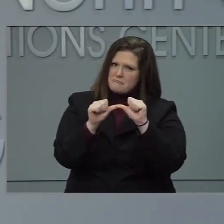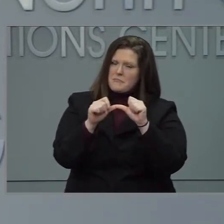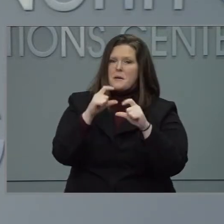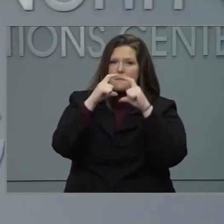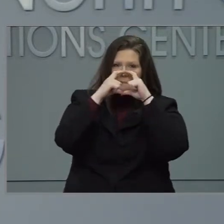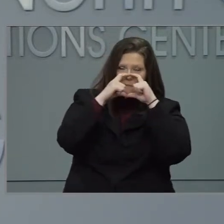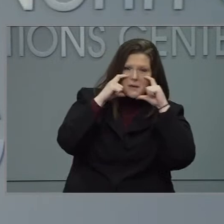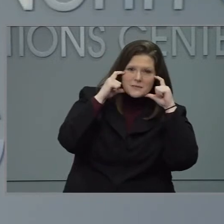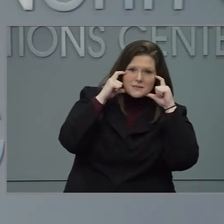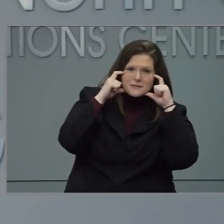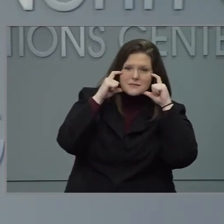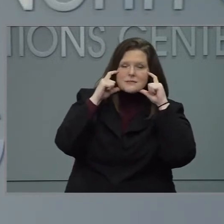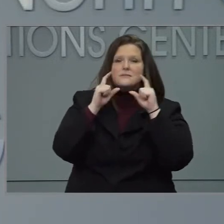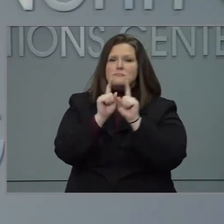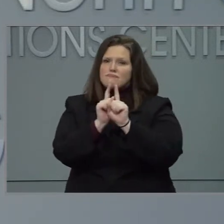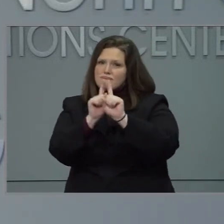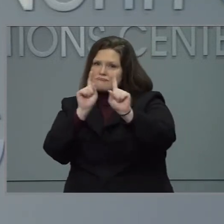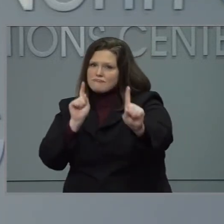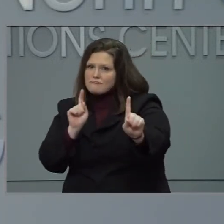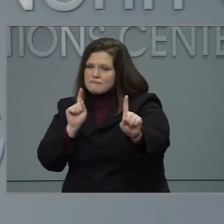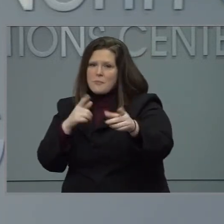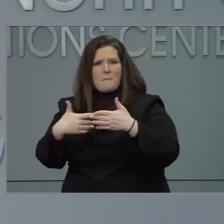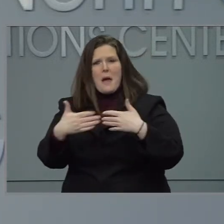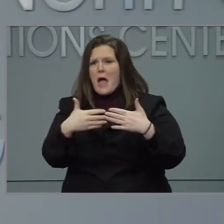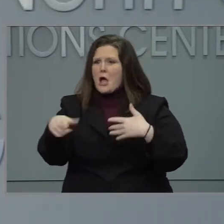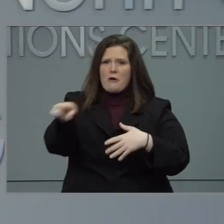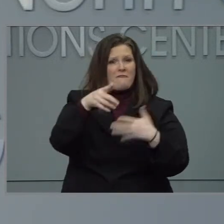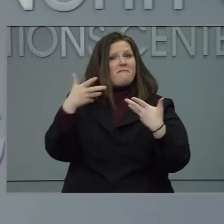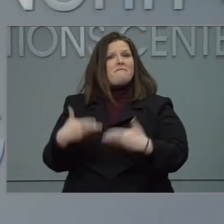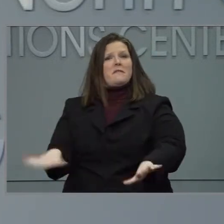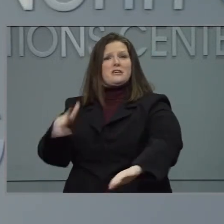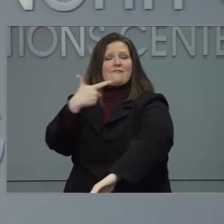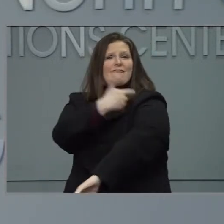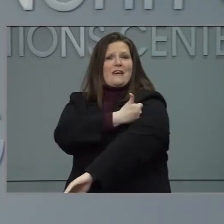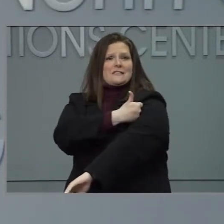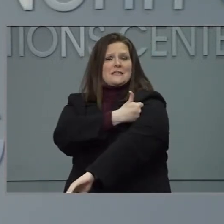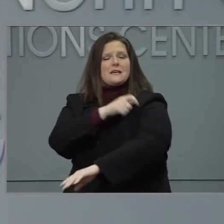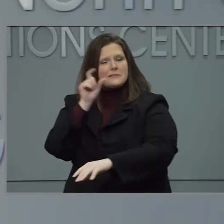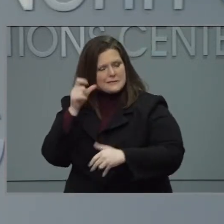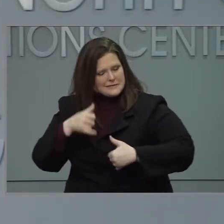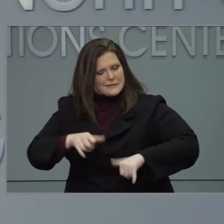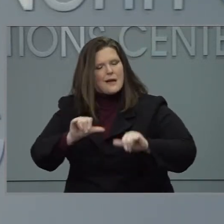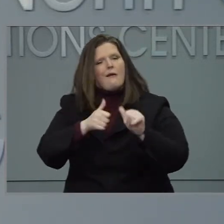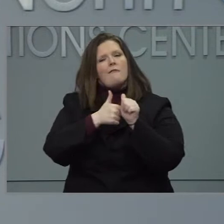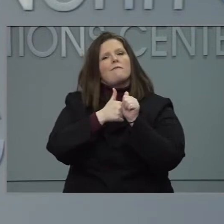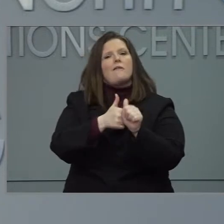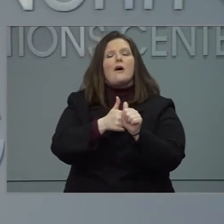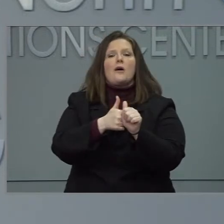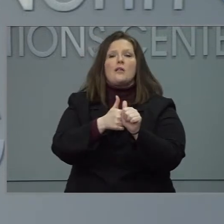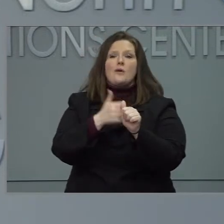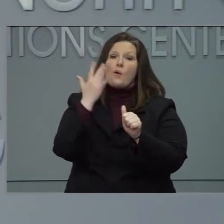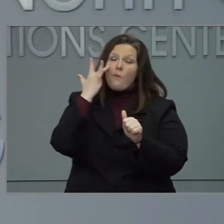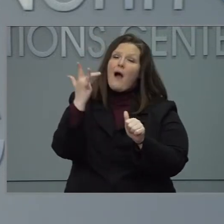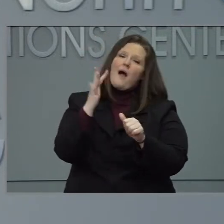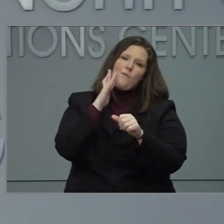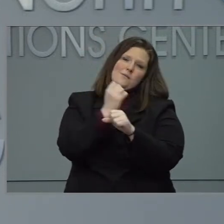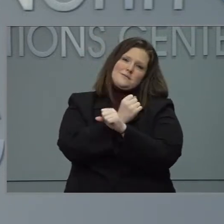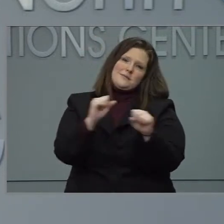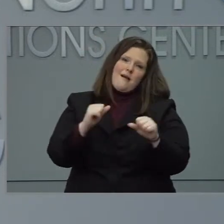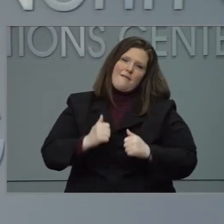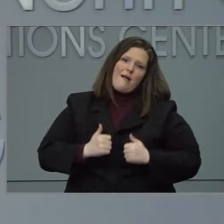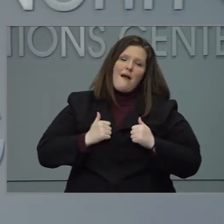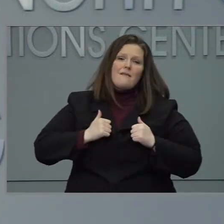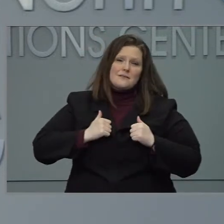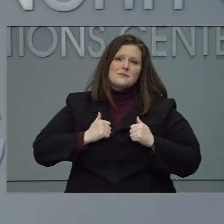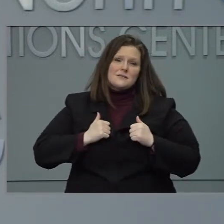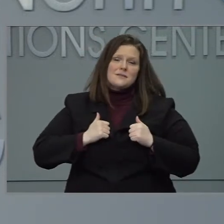wearing a mask and social distancing even after you've taken a vaccine. Doing these things will help us save lives.